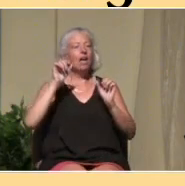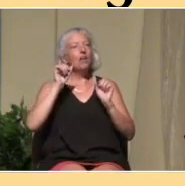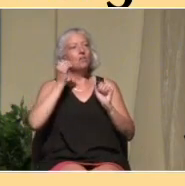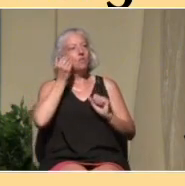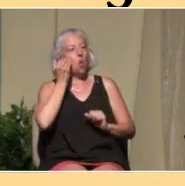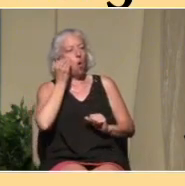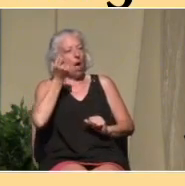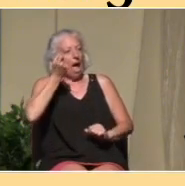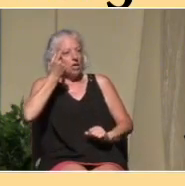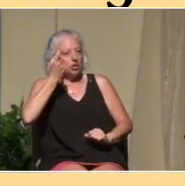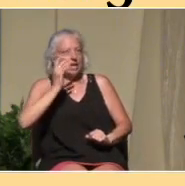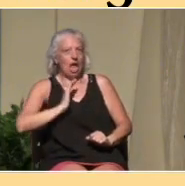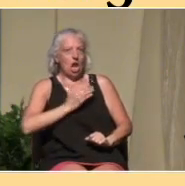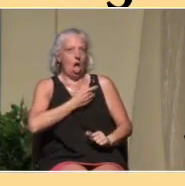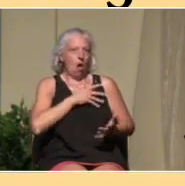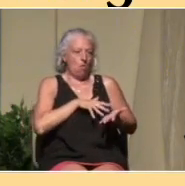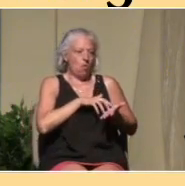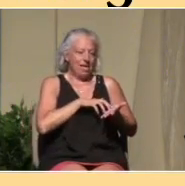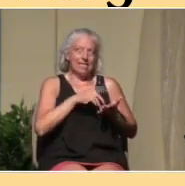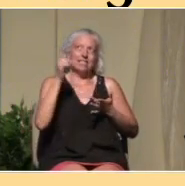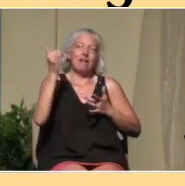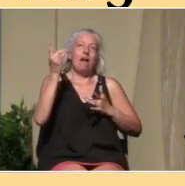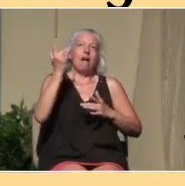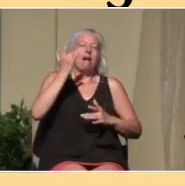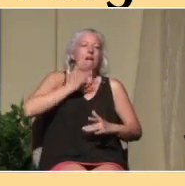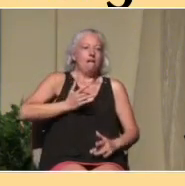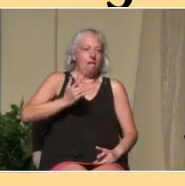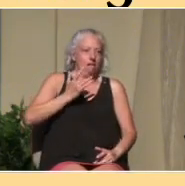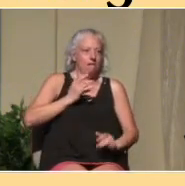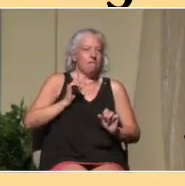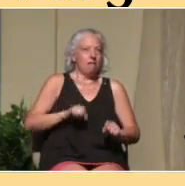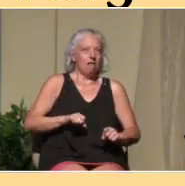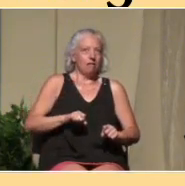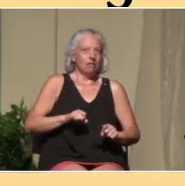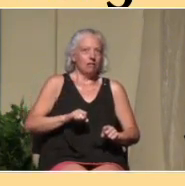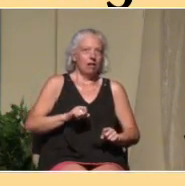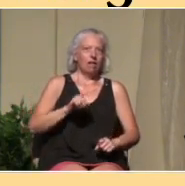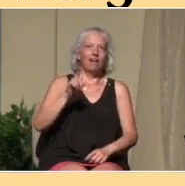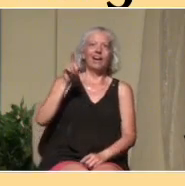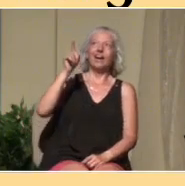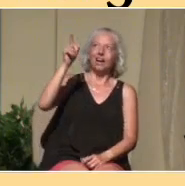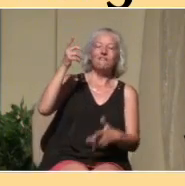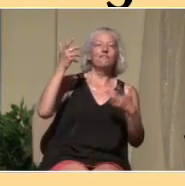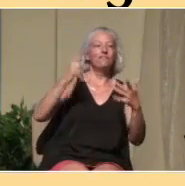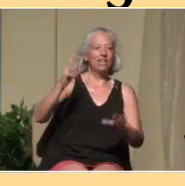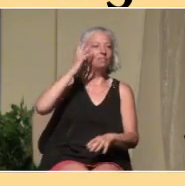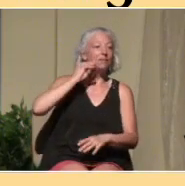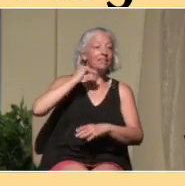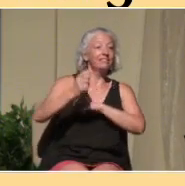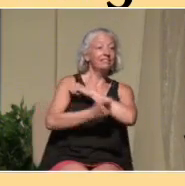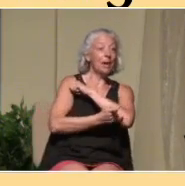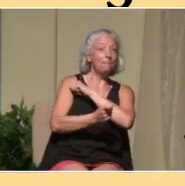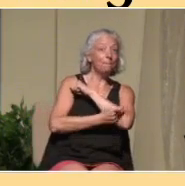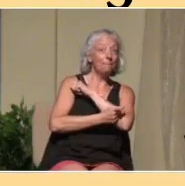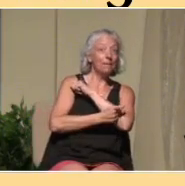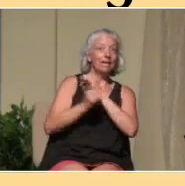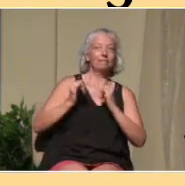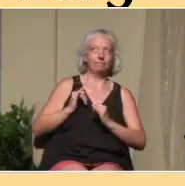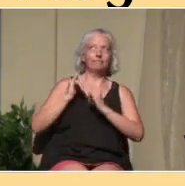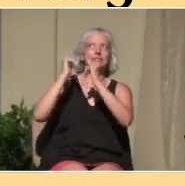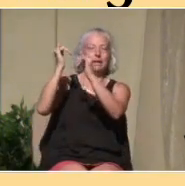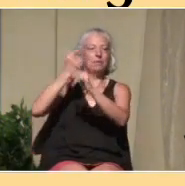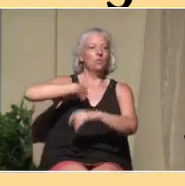to empathize with our weaknesses, but we have one who has been tempted in every way just as we